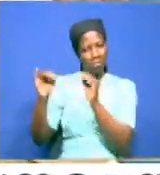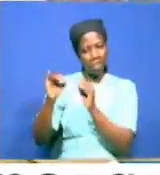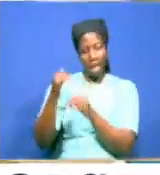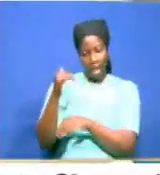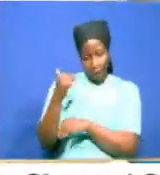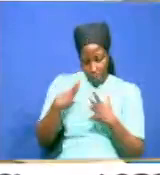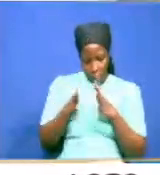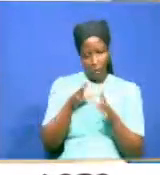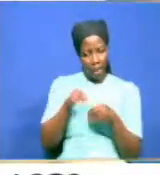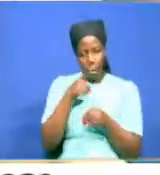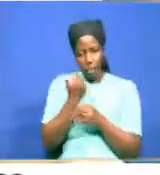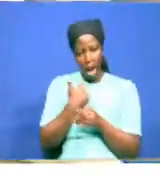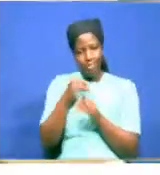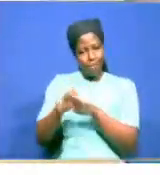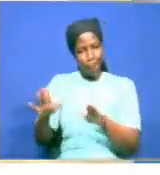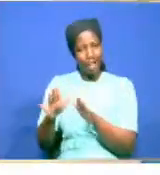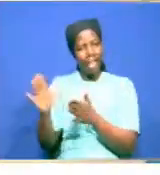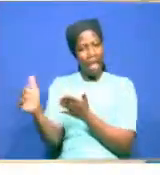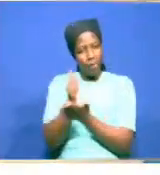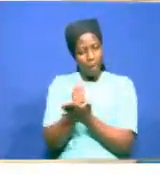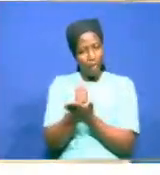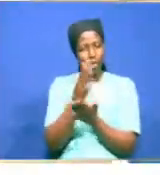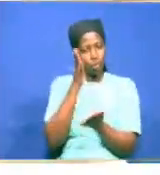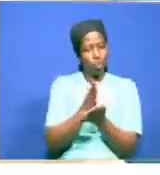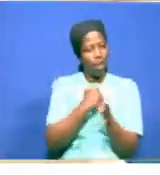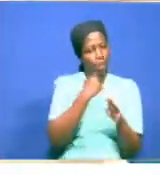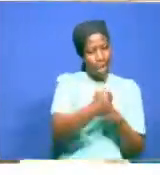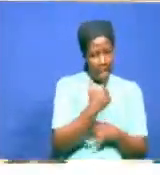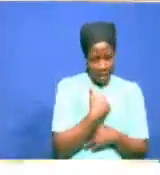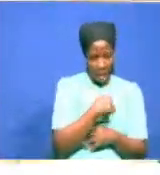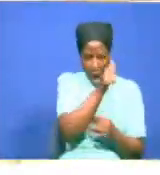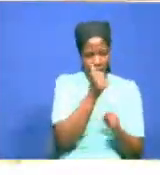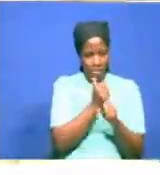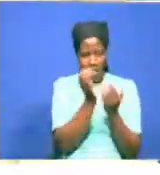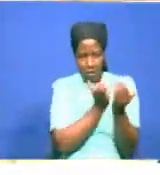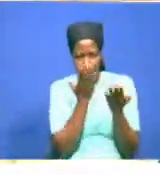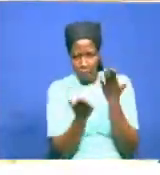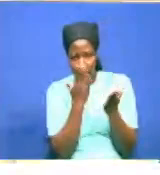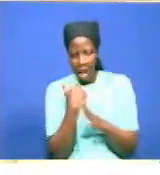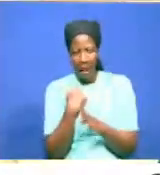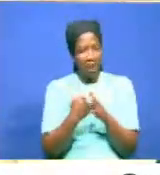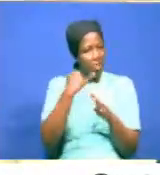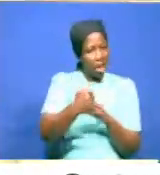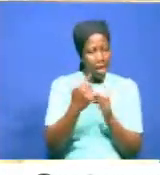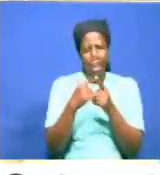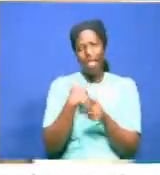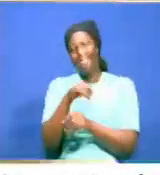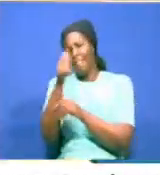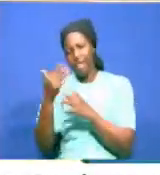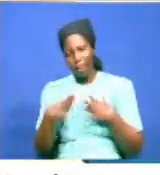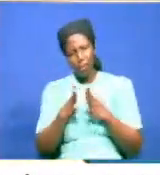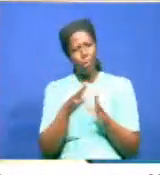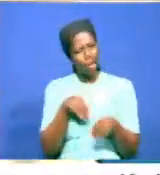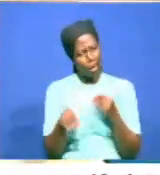are covered. Mm-hmm. Persons with disabilities maybe who are on business are covered. But there are some persons with disabilities without an income who